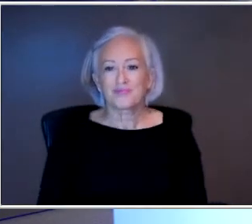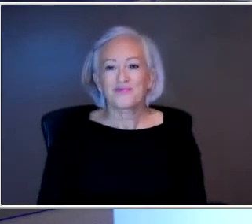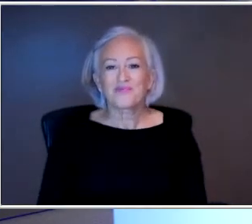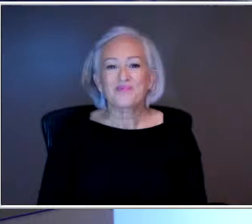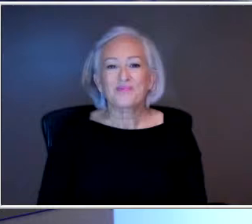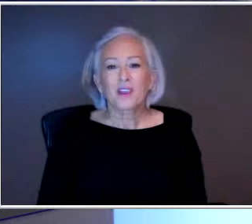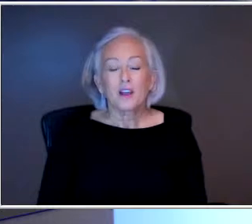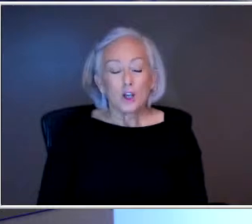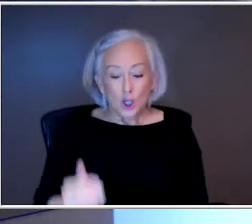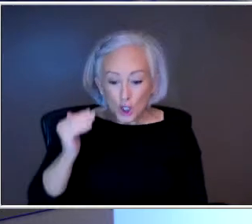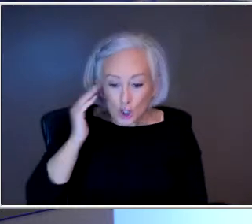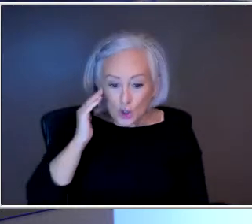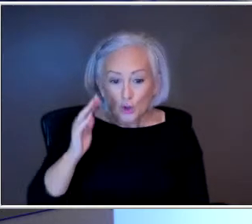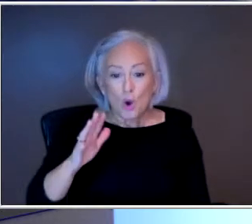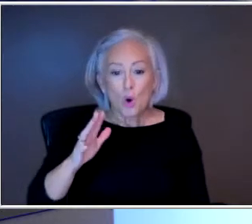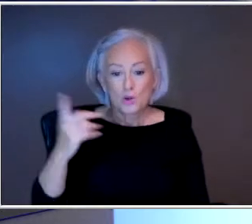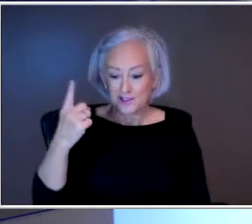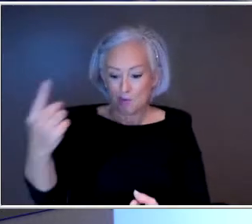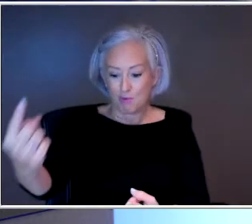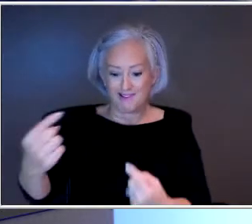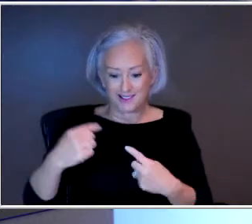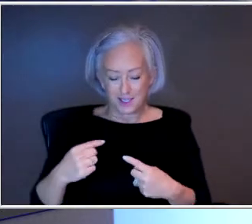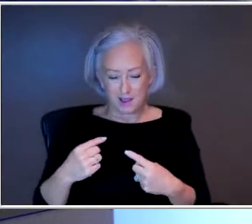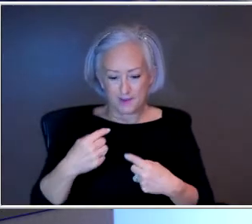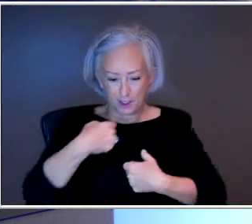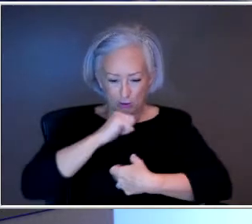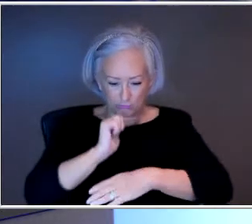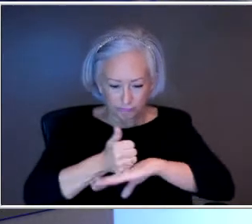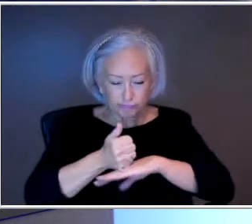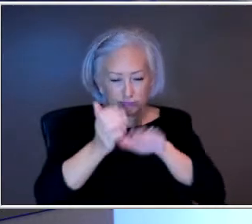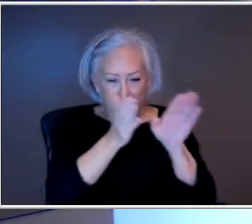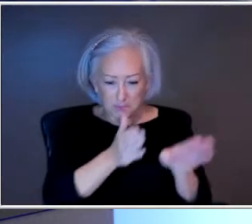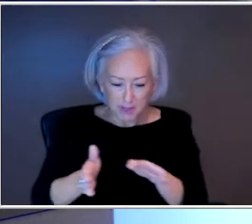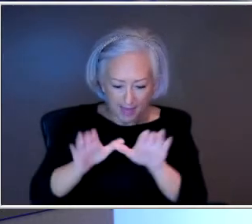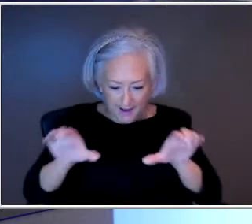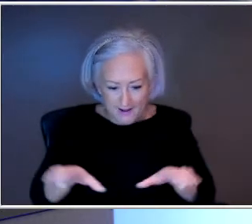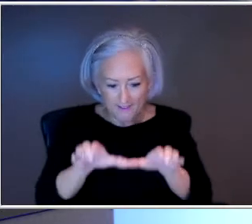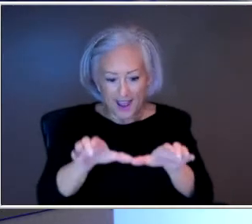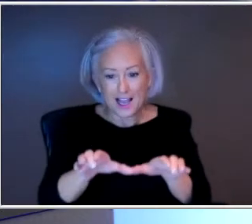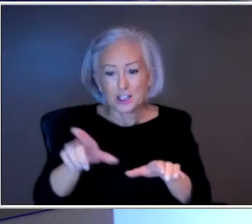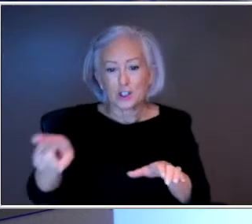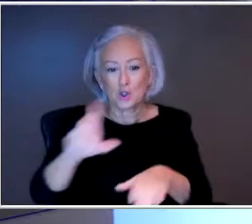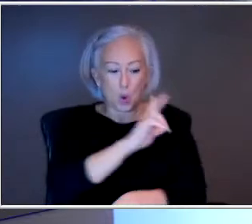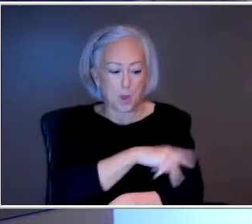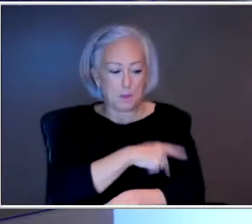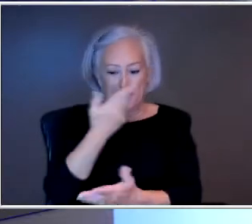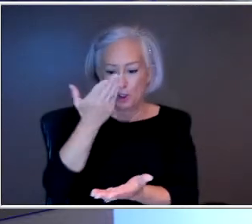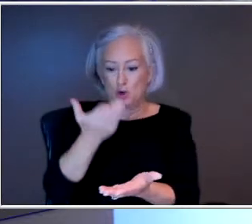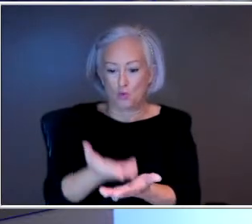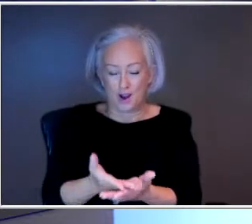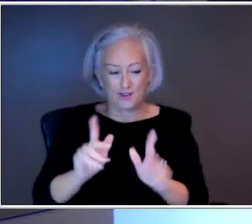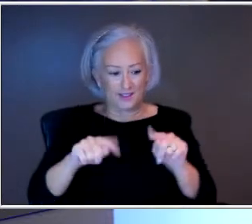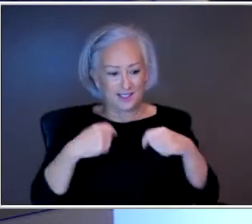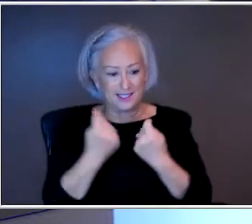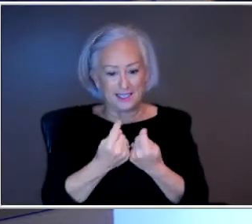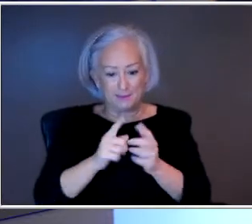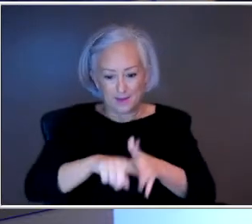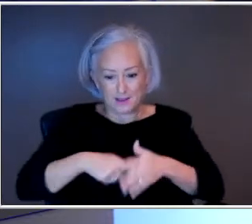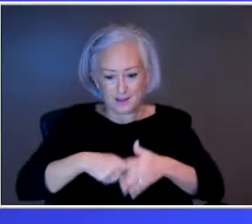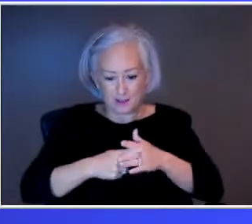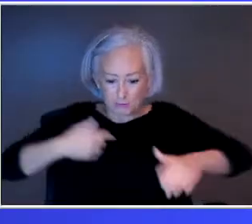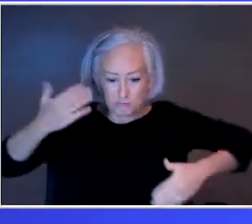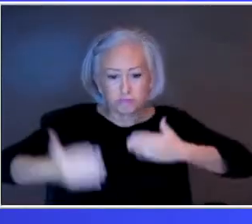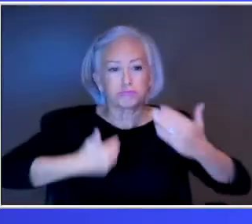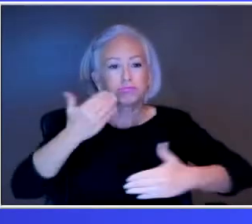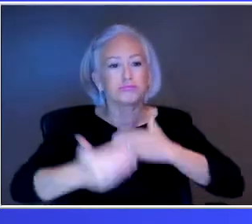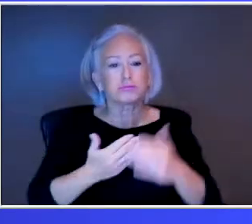kind of make that plan of action so that when he gets here, the team can orchestrate and get him better, right? True. You want